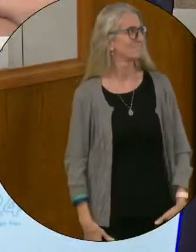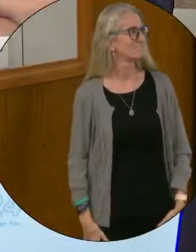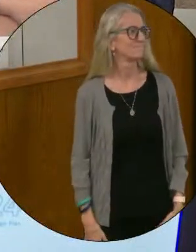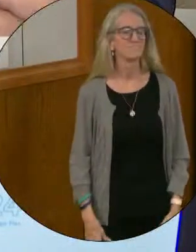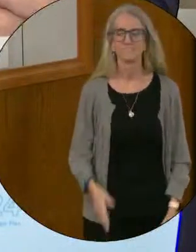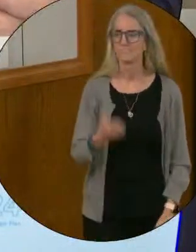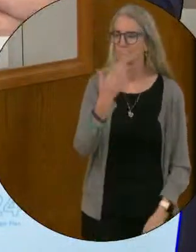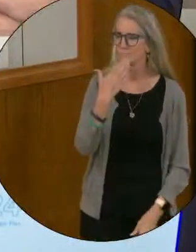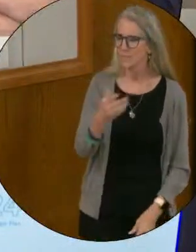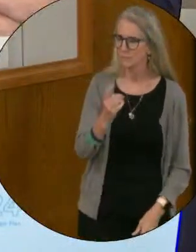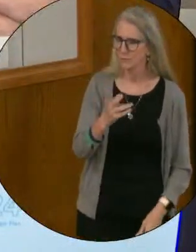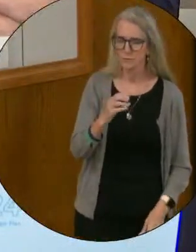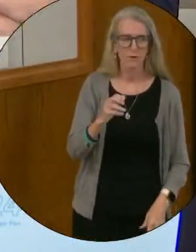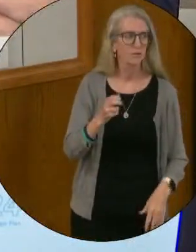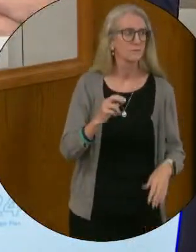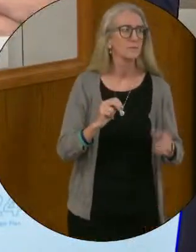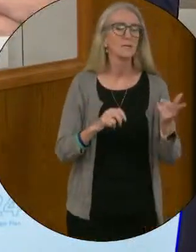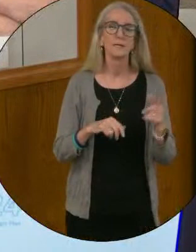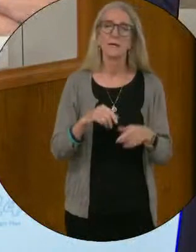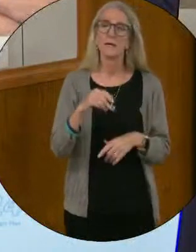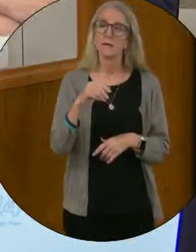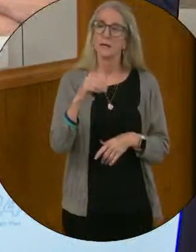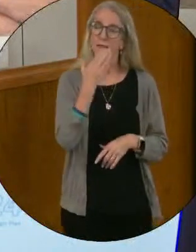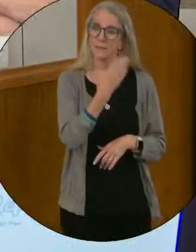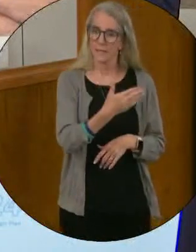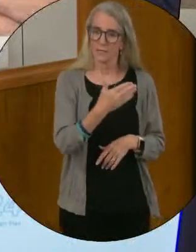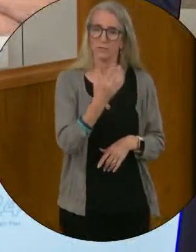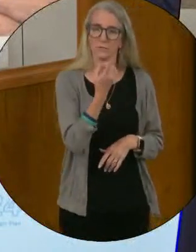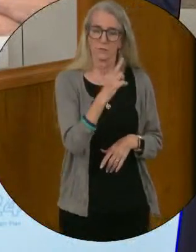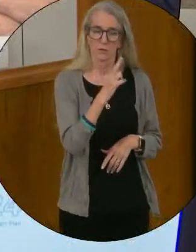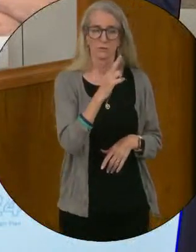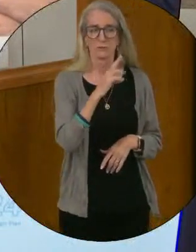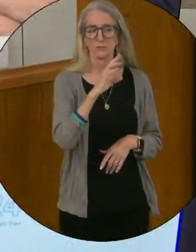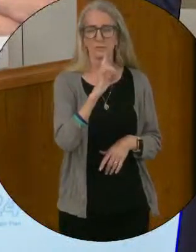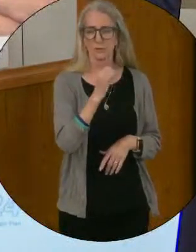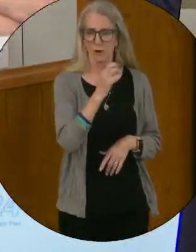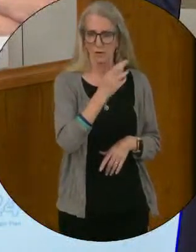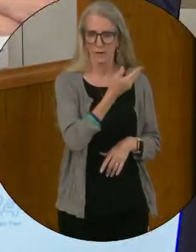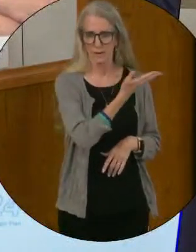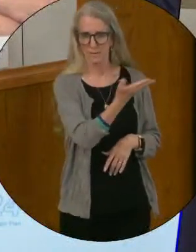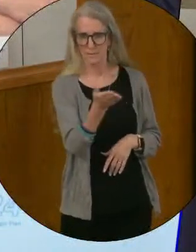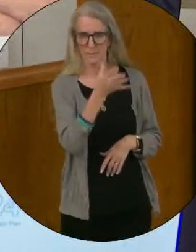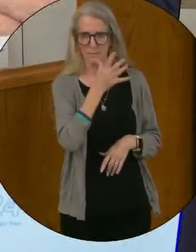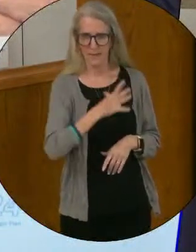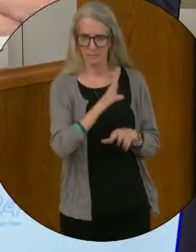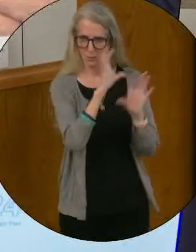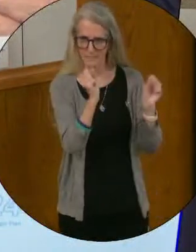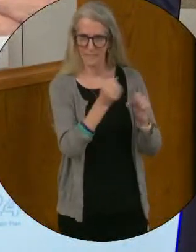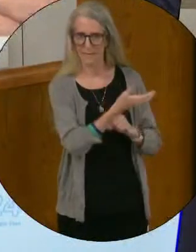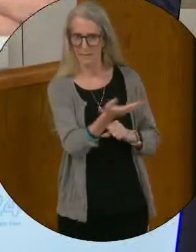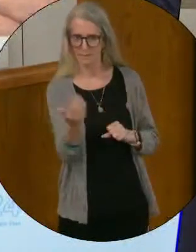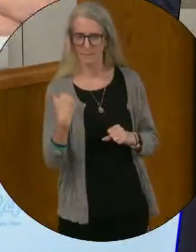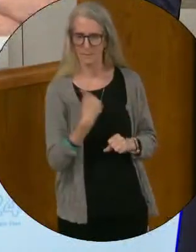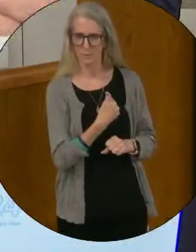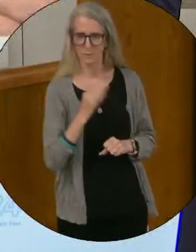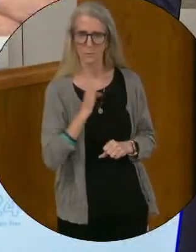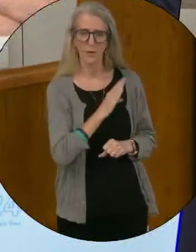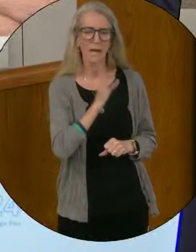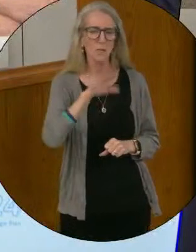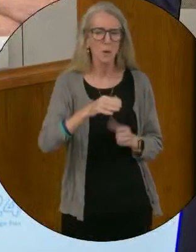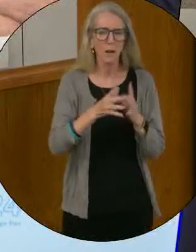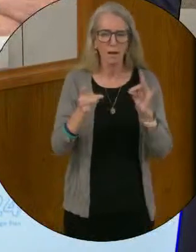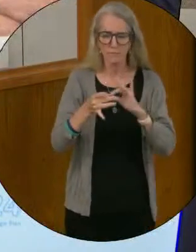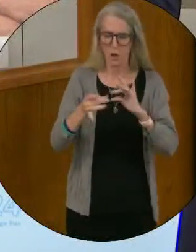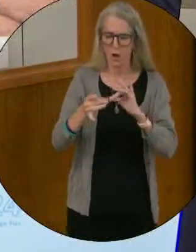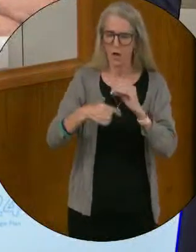you, Dr. Barton. Thank you, Madam President, members of the board, Dr. Jara. To close out, I know there was a lot of explanation around the metrics this evening, and